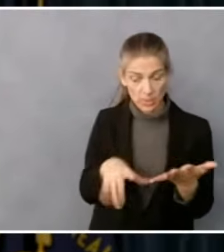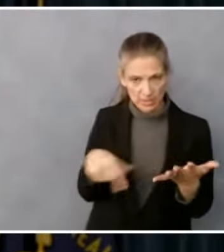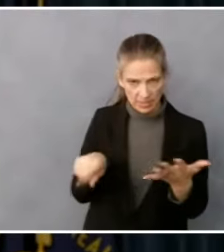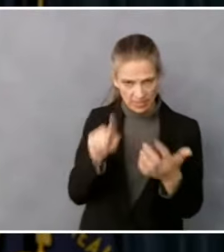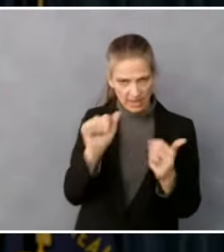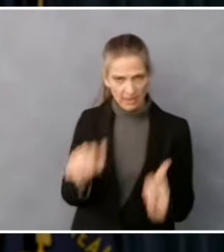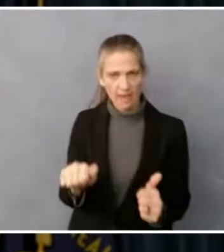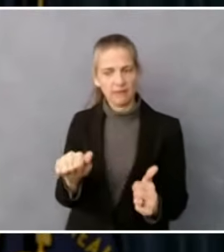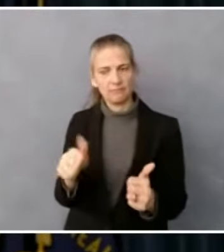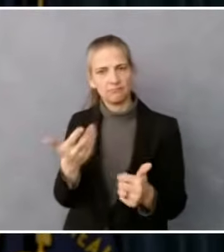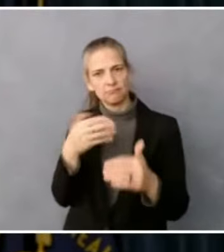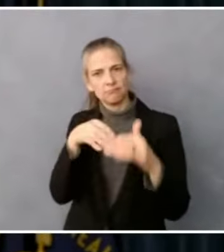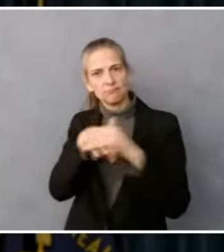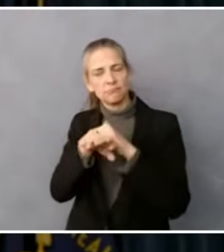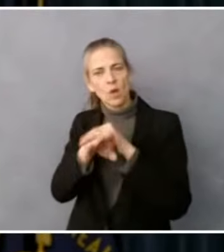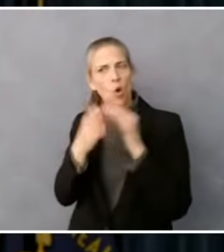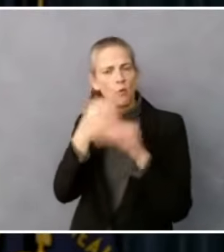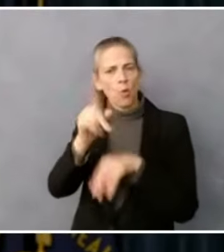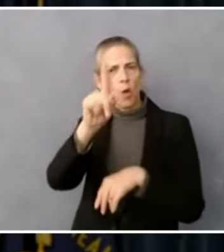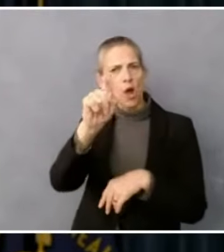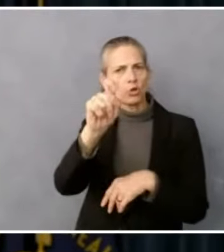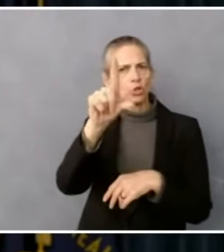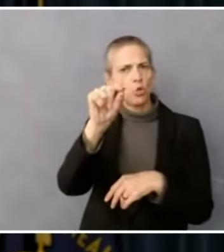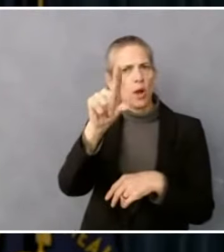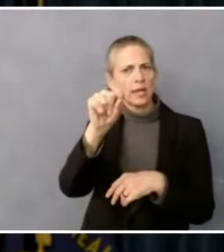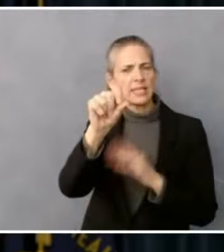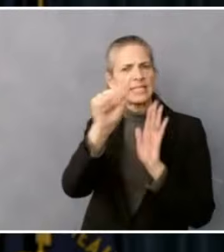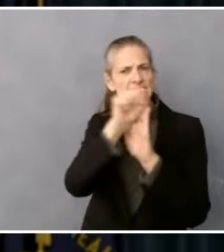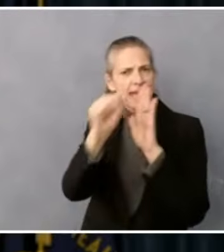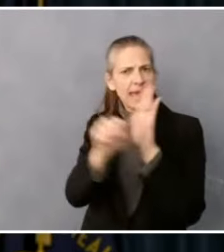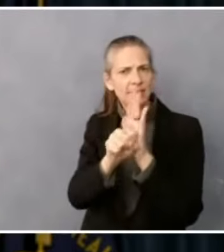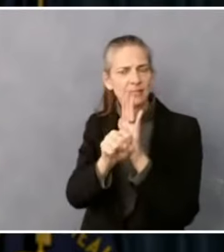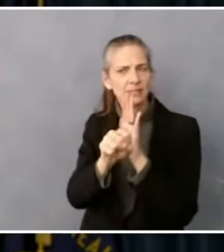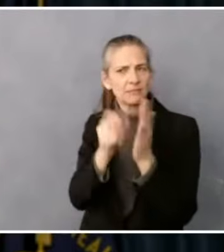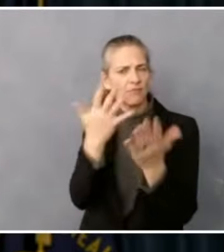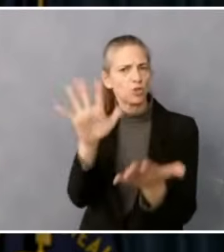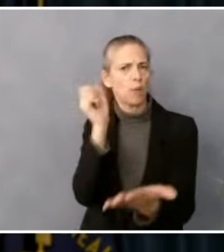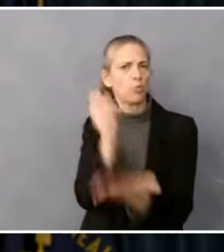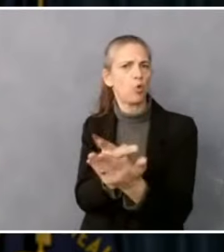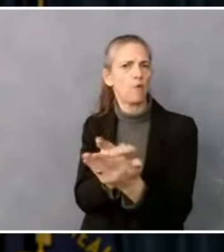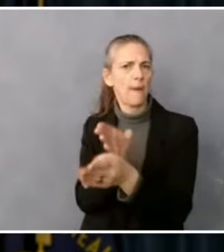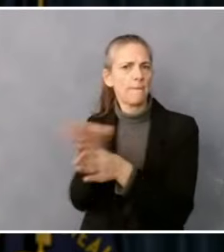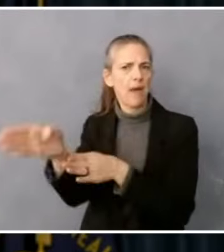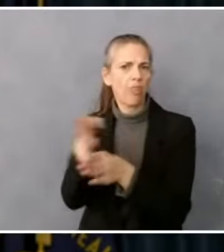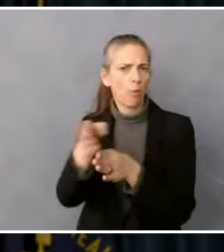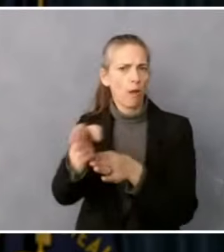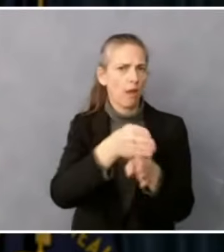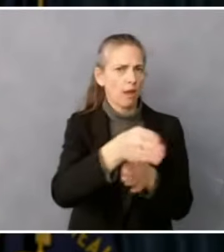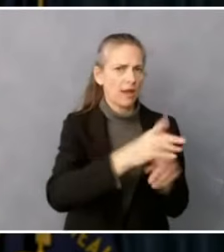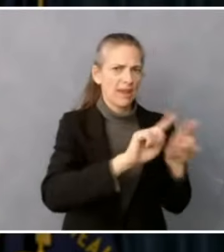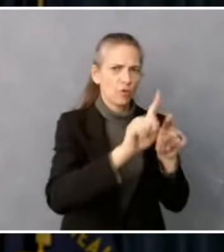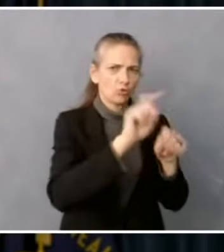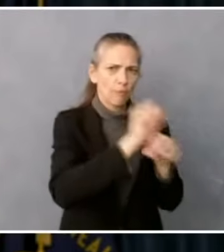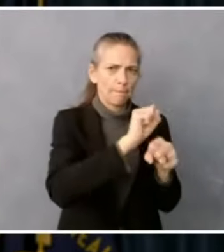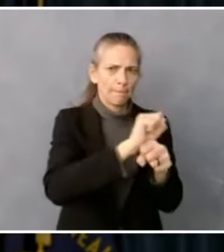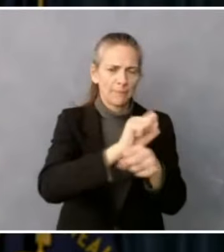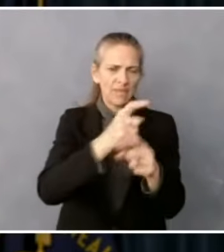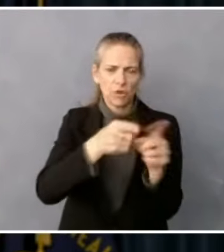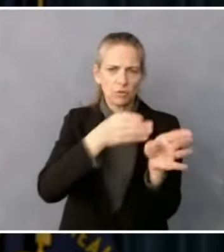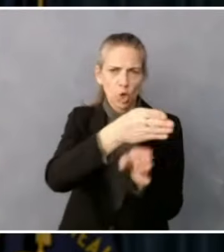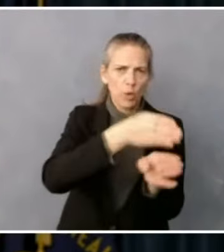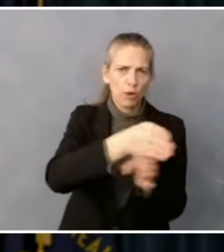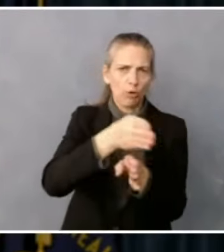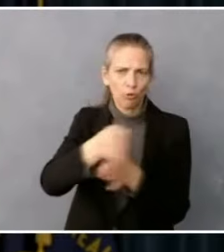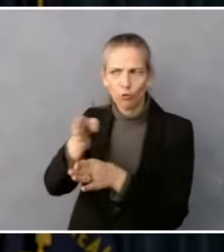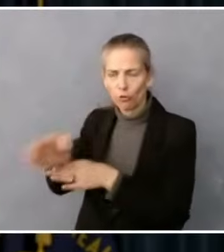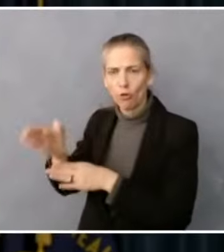over 120 state-approved pathways across 13 program areas, plus locally developed pathways that meet regional